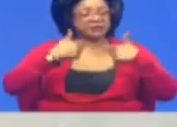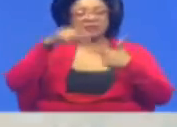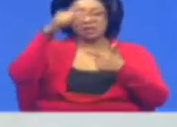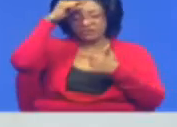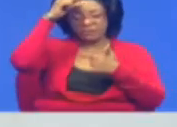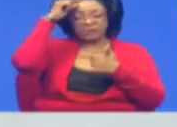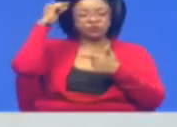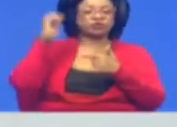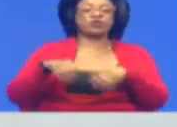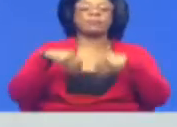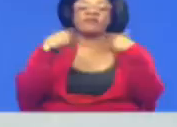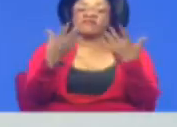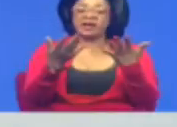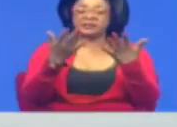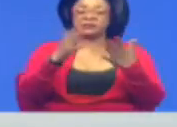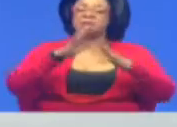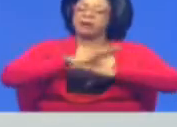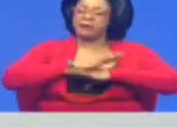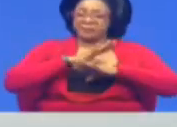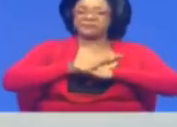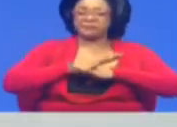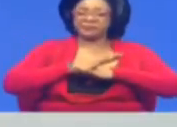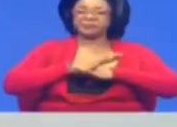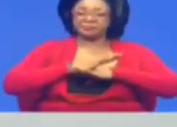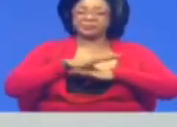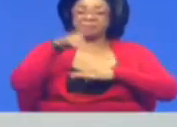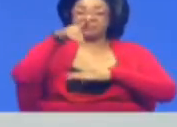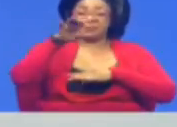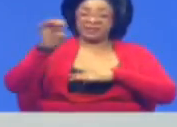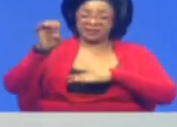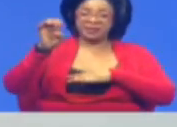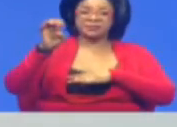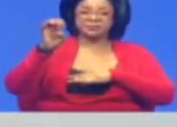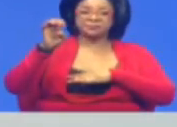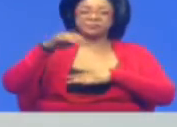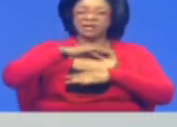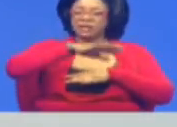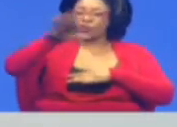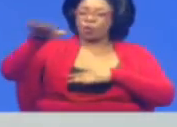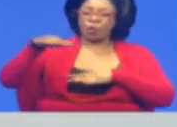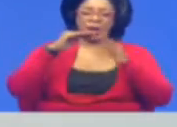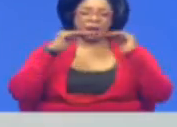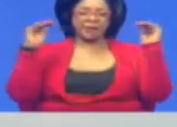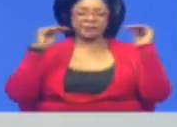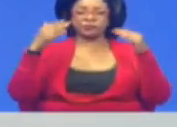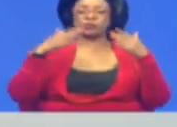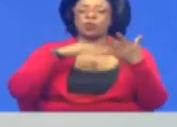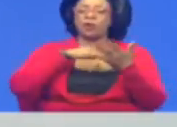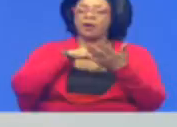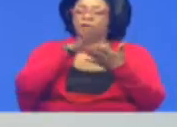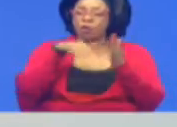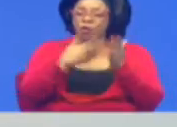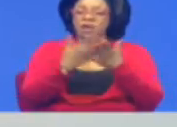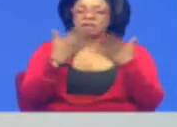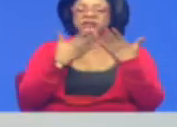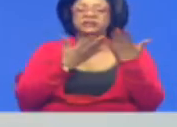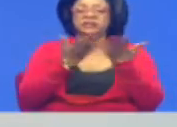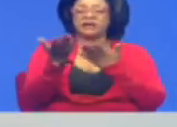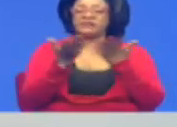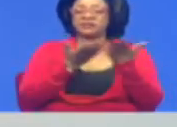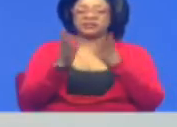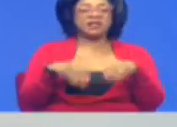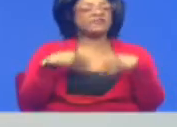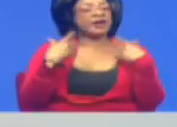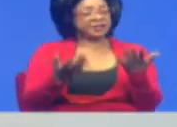healthcare workers with adequate quantities of PPE kits at all levels of health service delivery. Exempts all